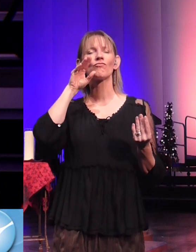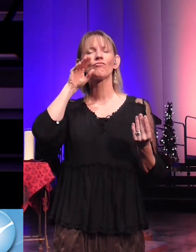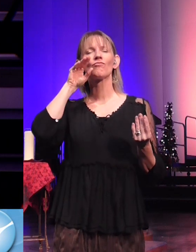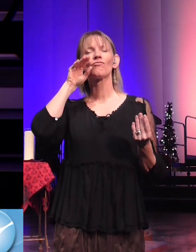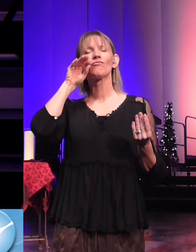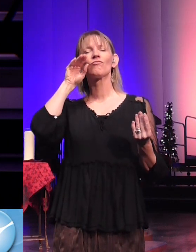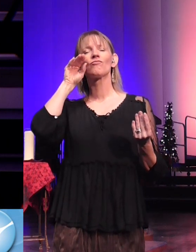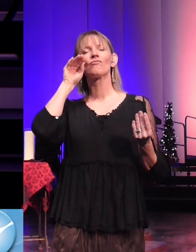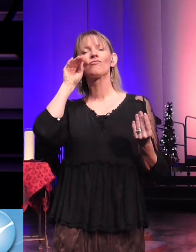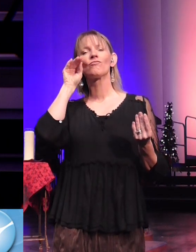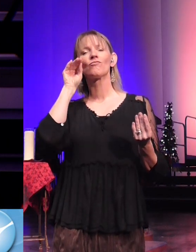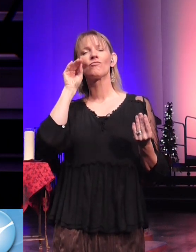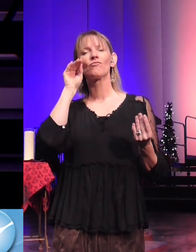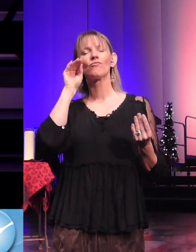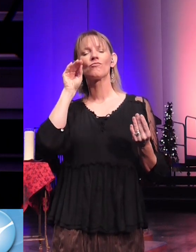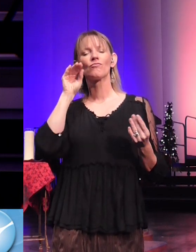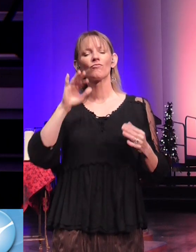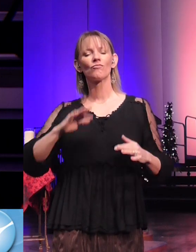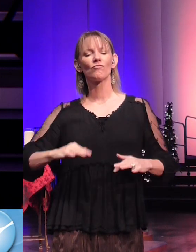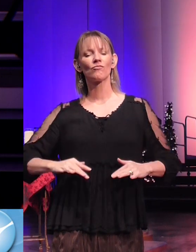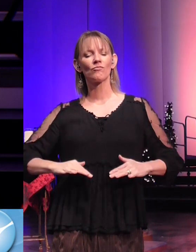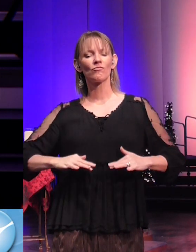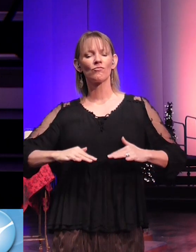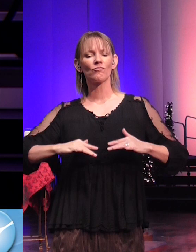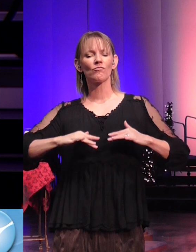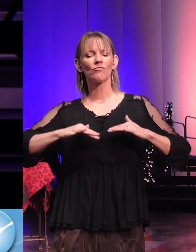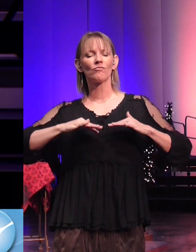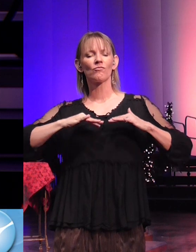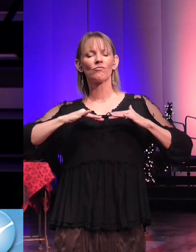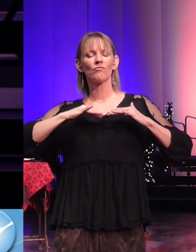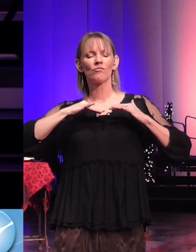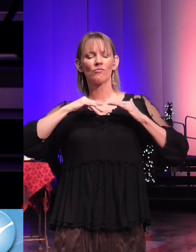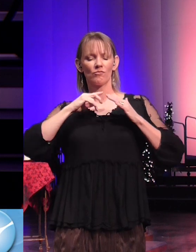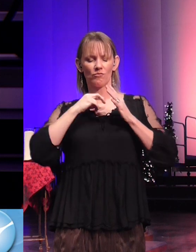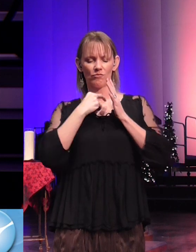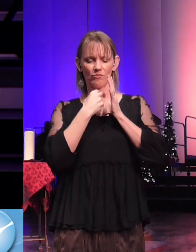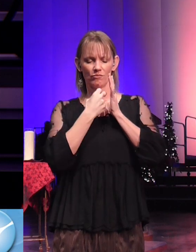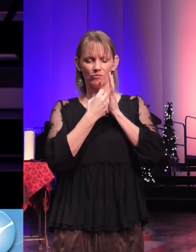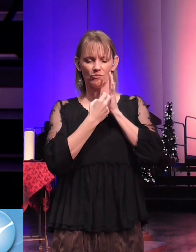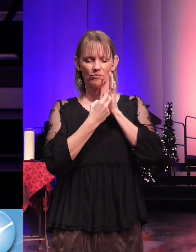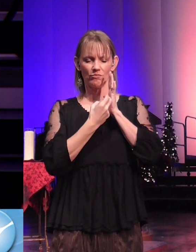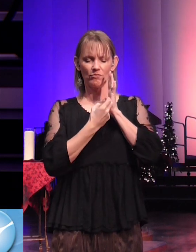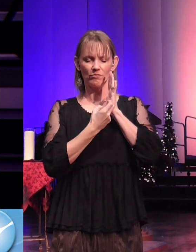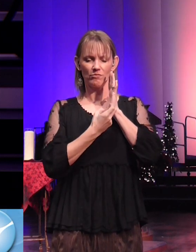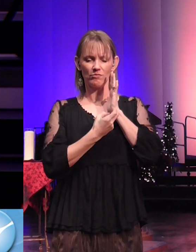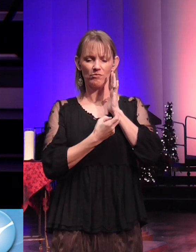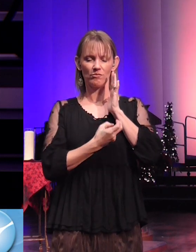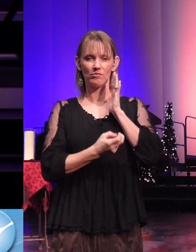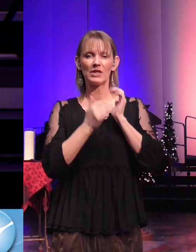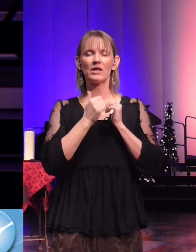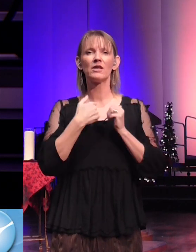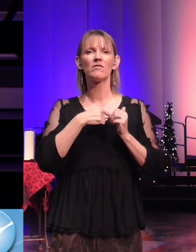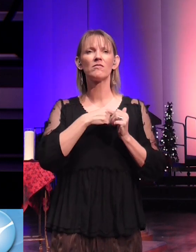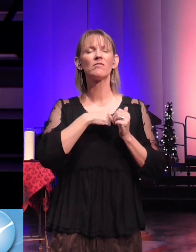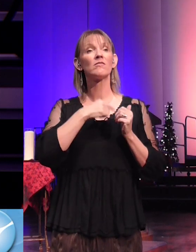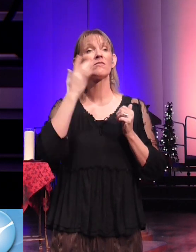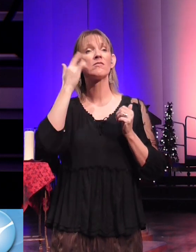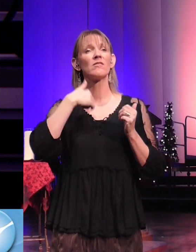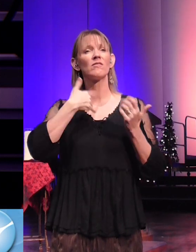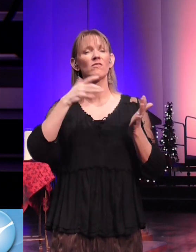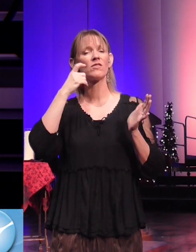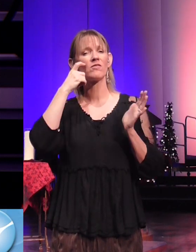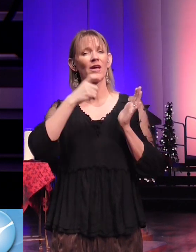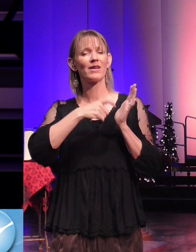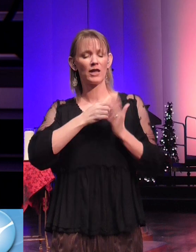Softly filling, moving to that greater space within each one of us. For I recognize that that breath